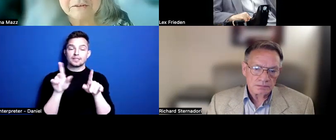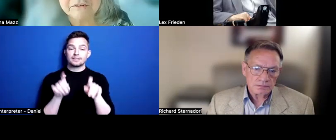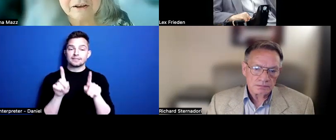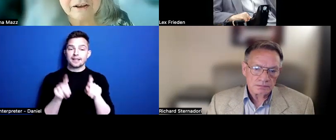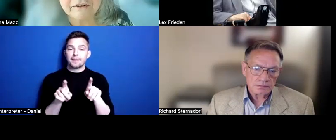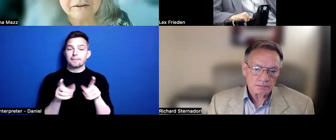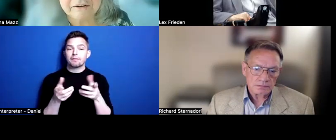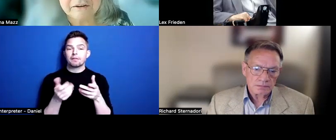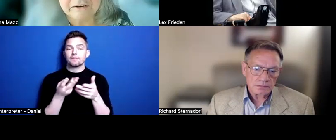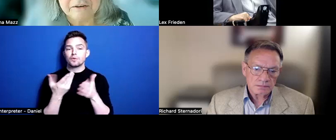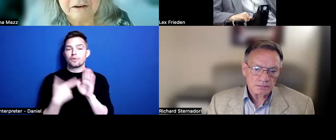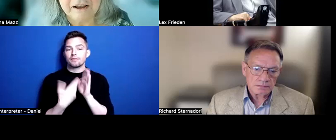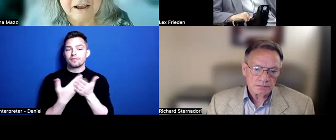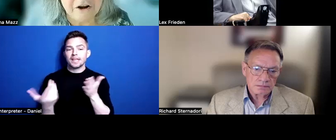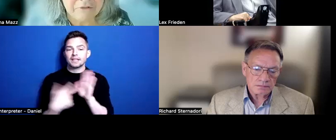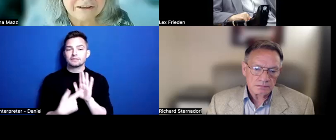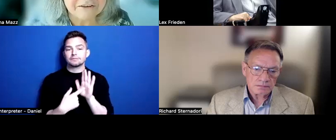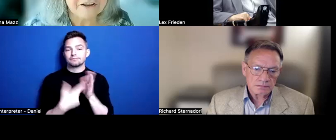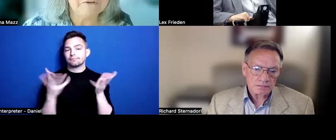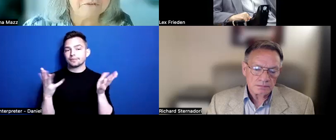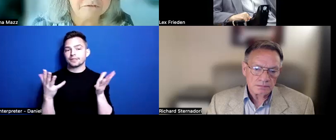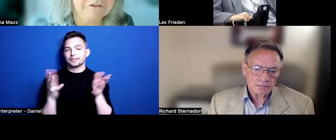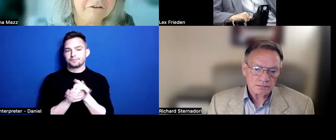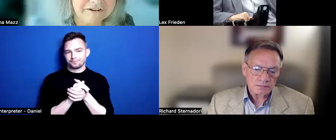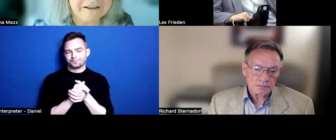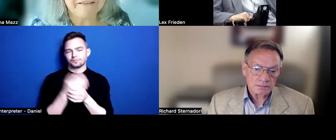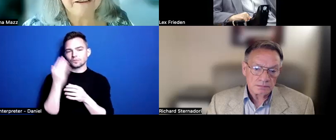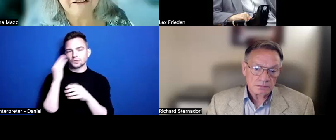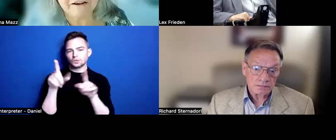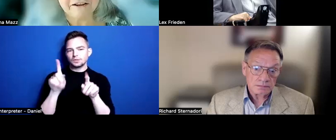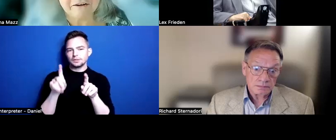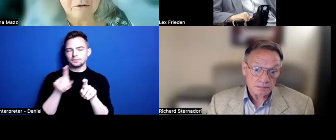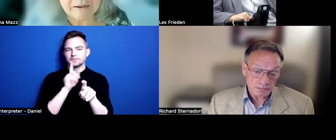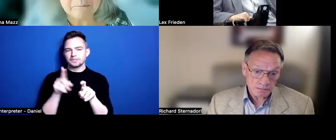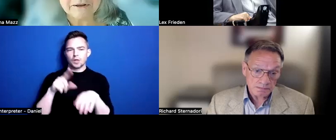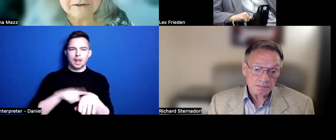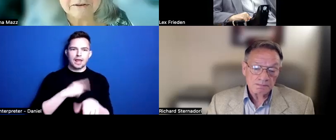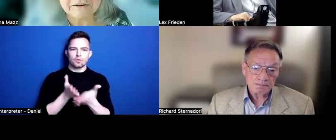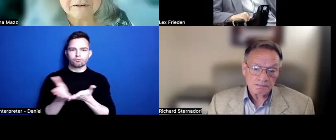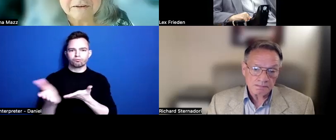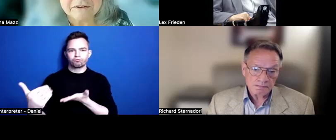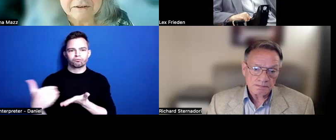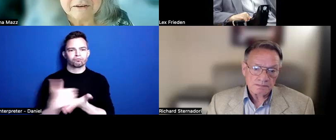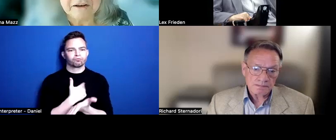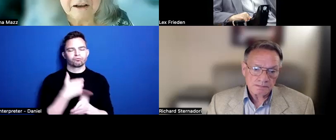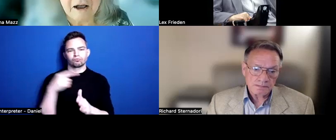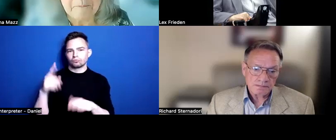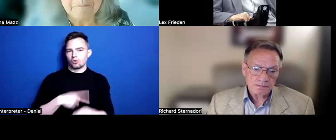few things. And I know the exam is very lengthy and all that, but